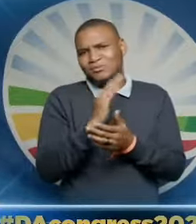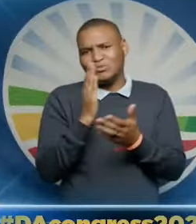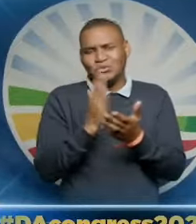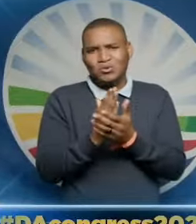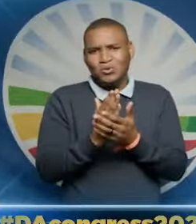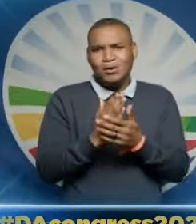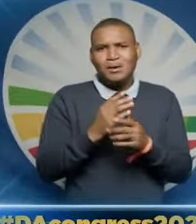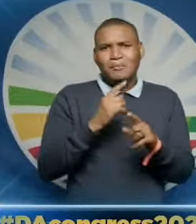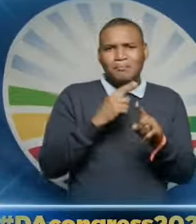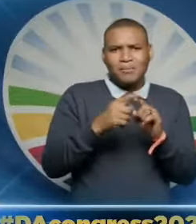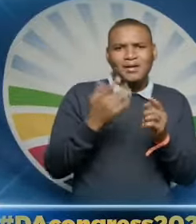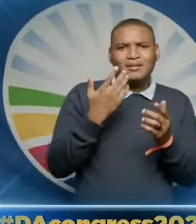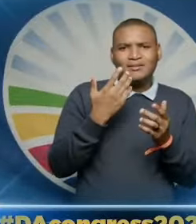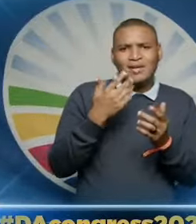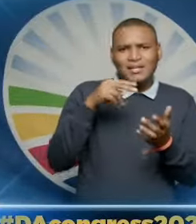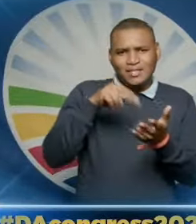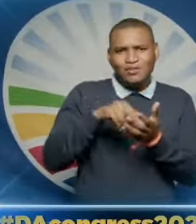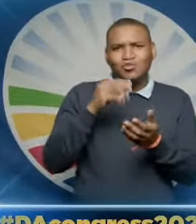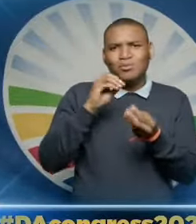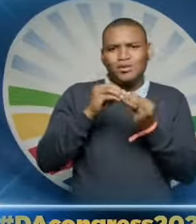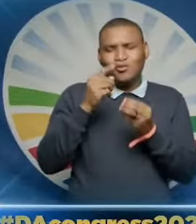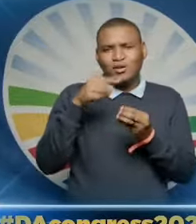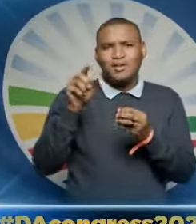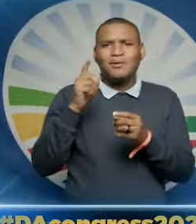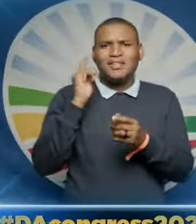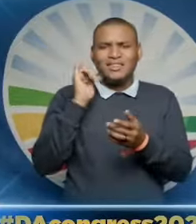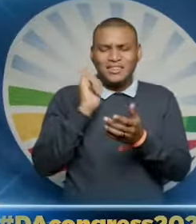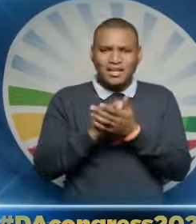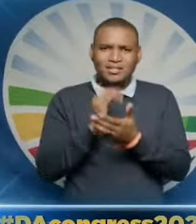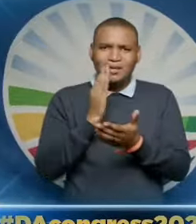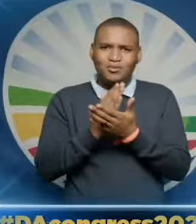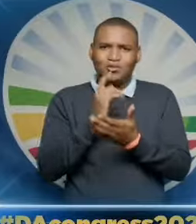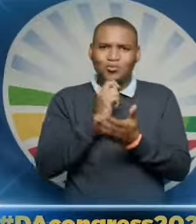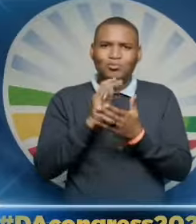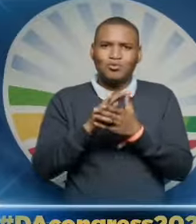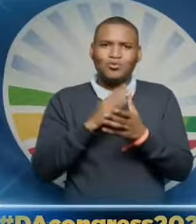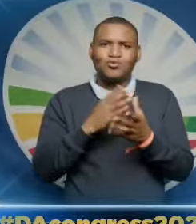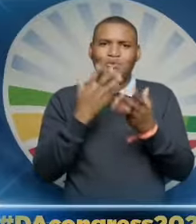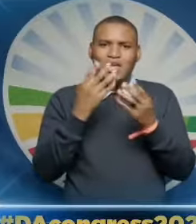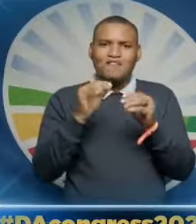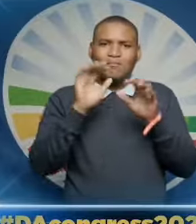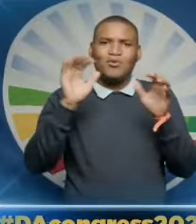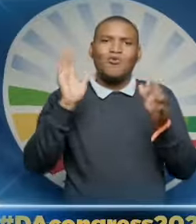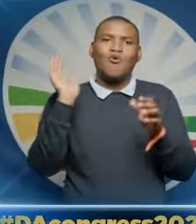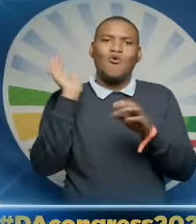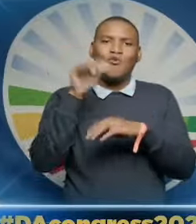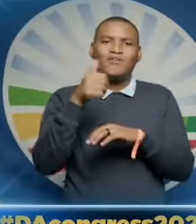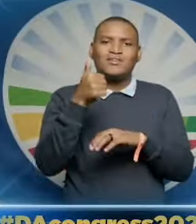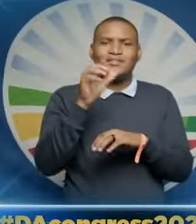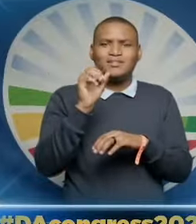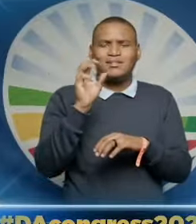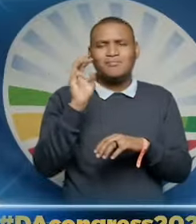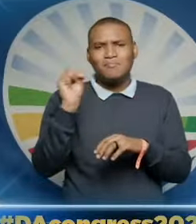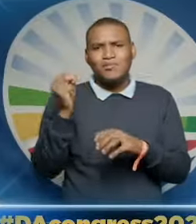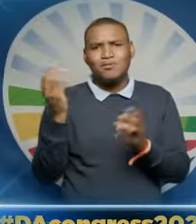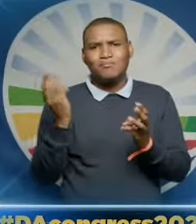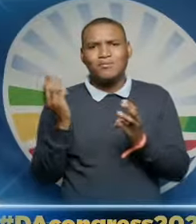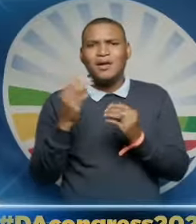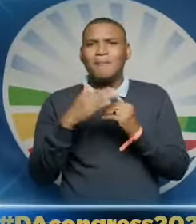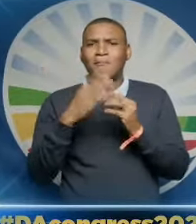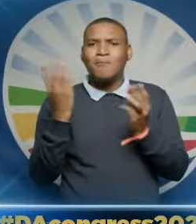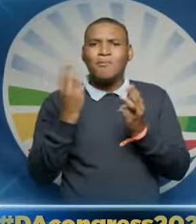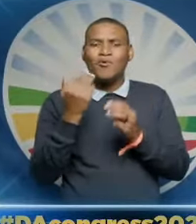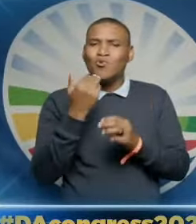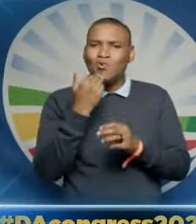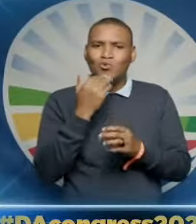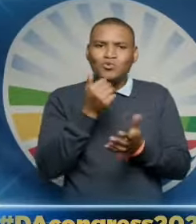online. That is absolutely poor, given the fact that we have a population of over 60 million people. There are more people